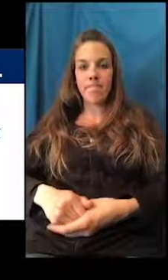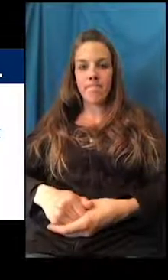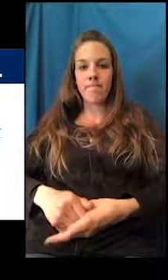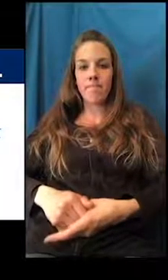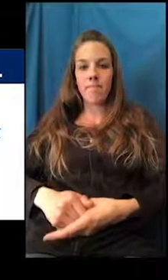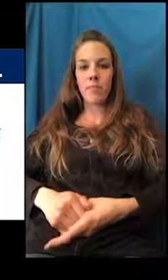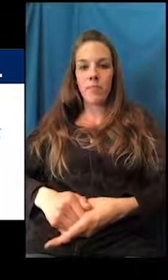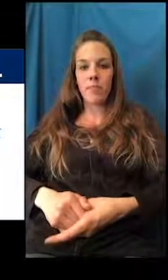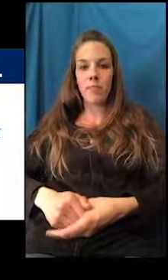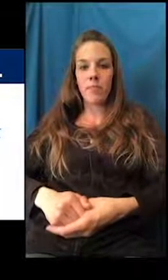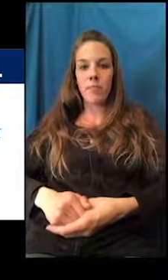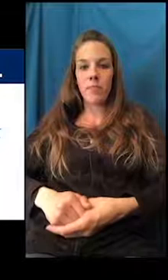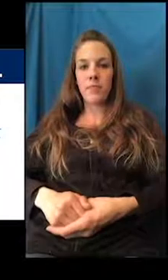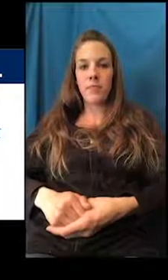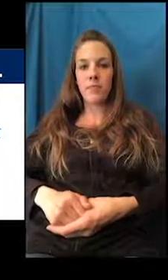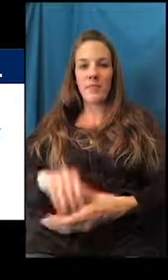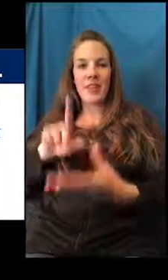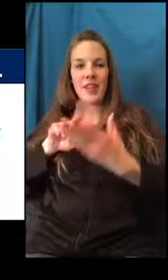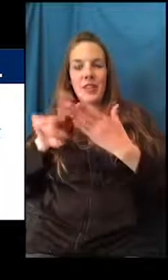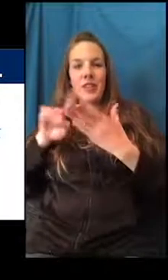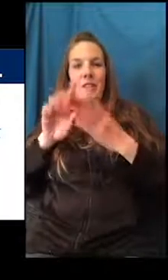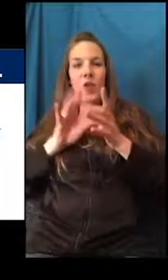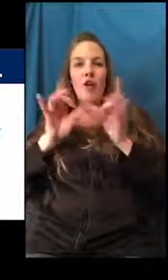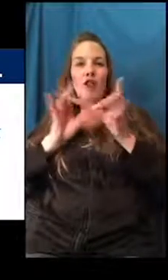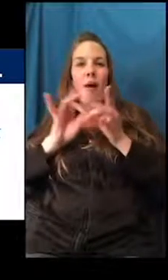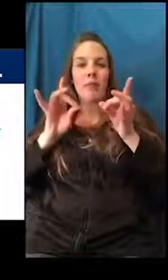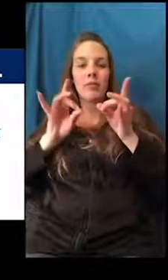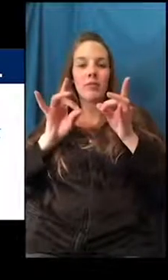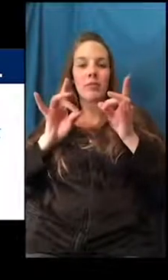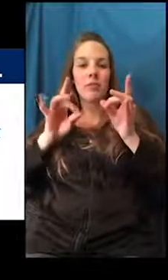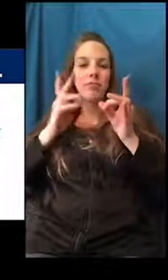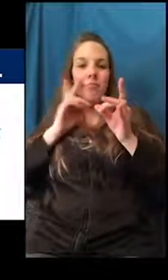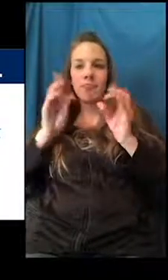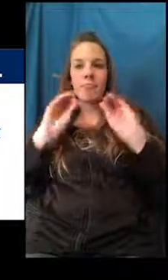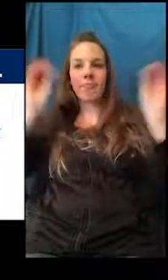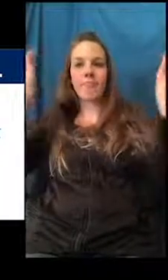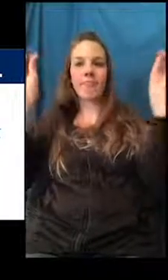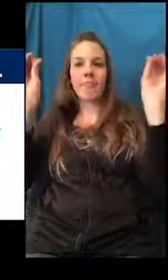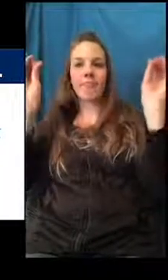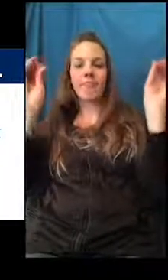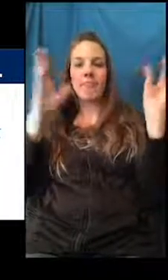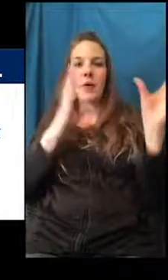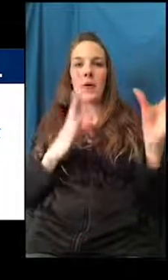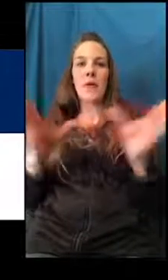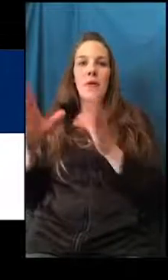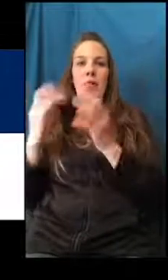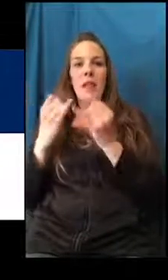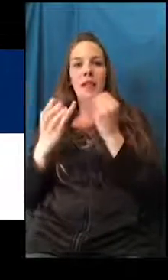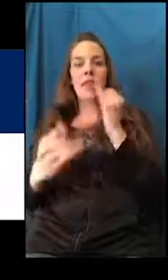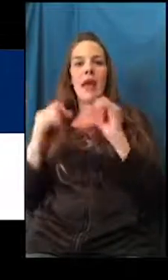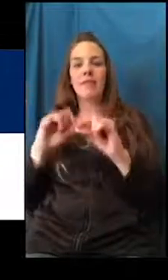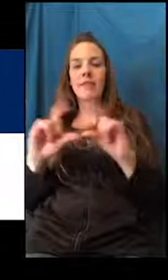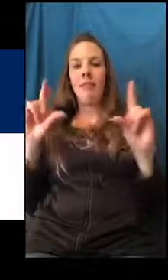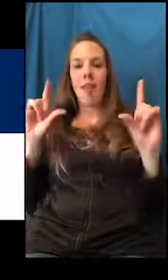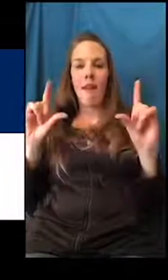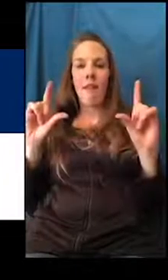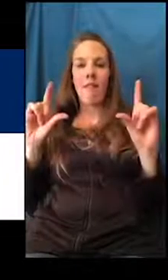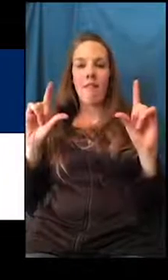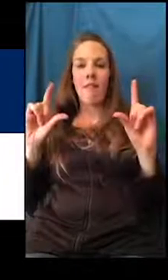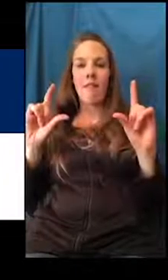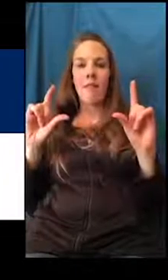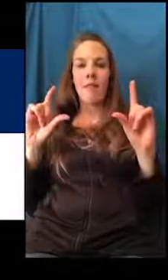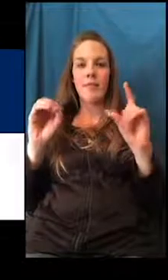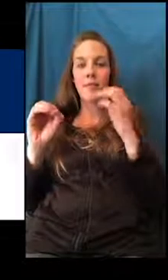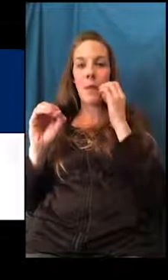I am just checking for comments here and seeing none. I'm going to move us along to our last slide here. So I do